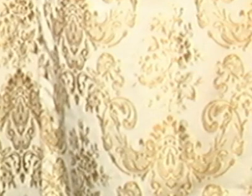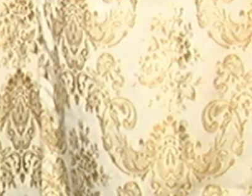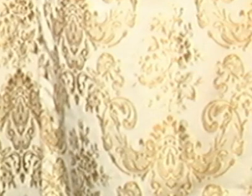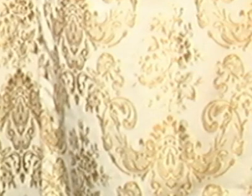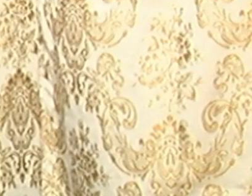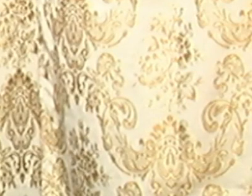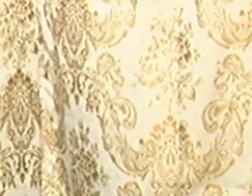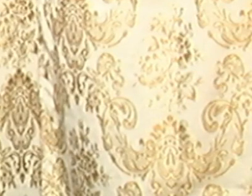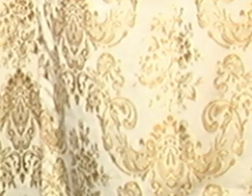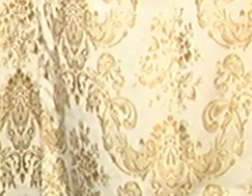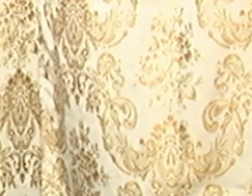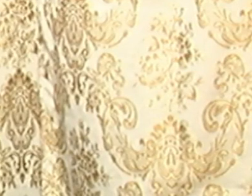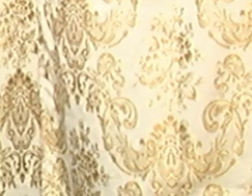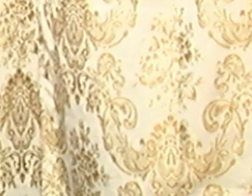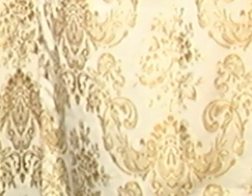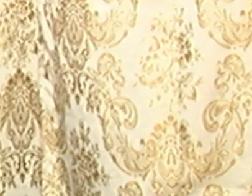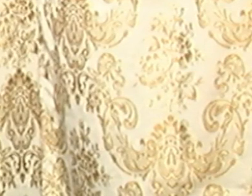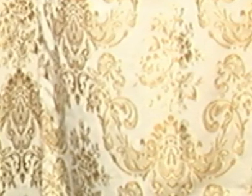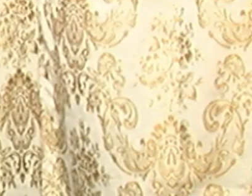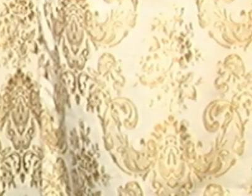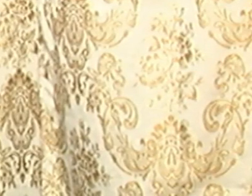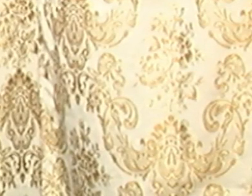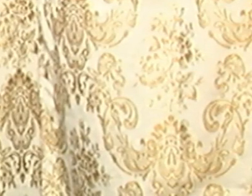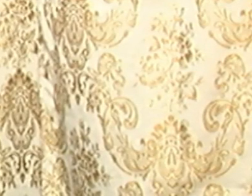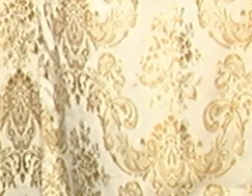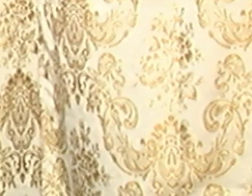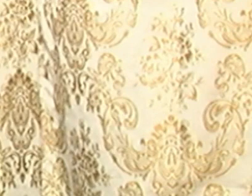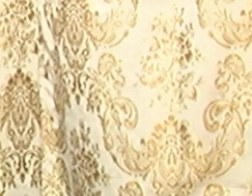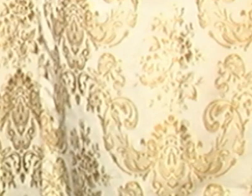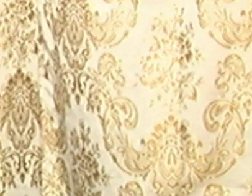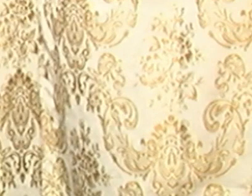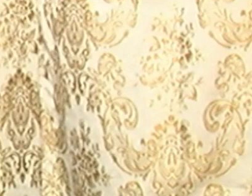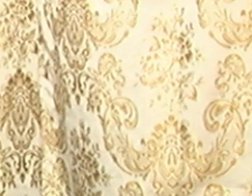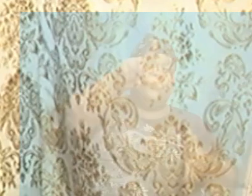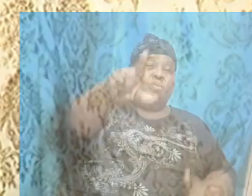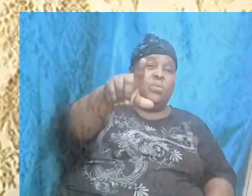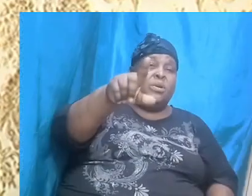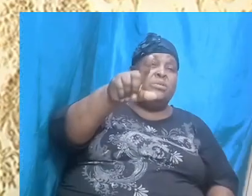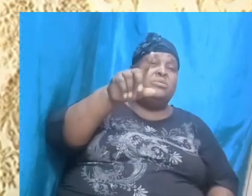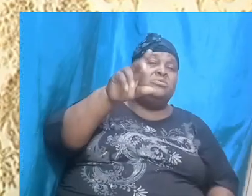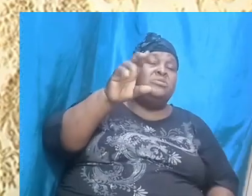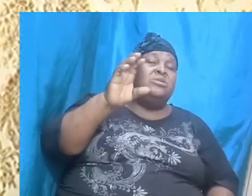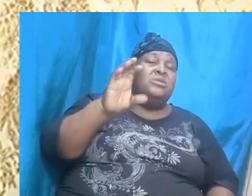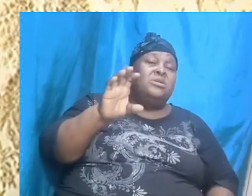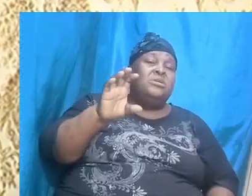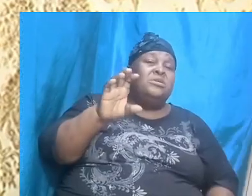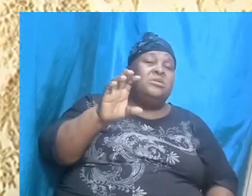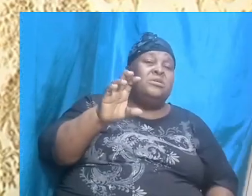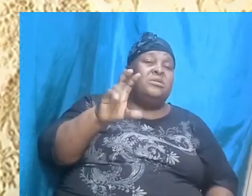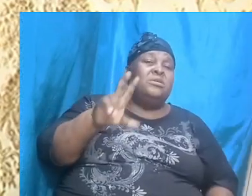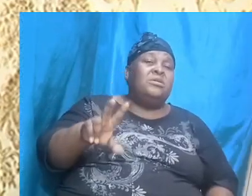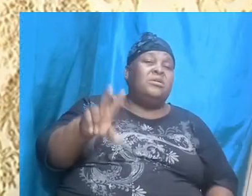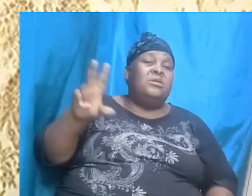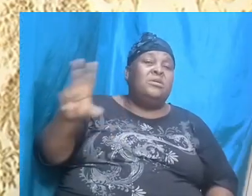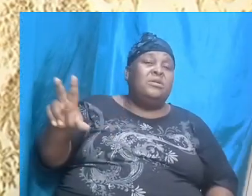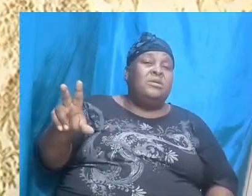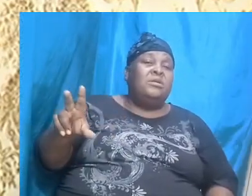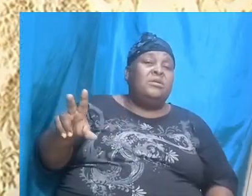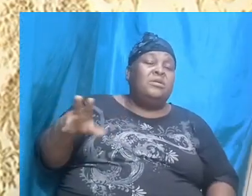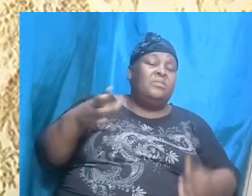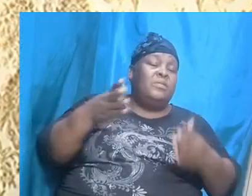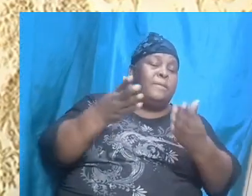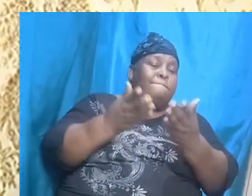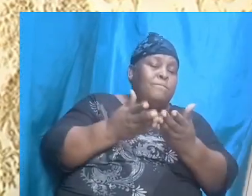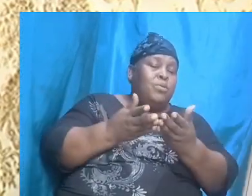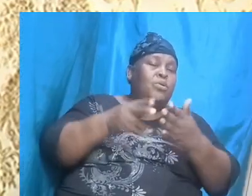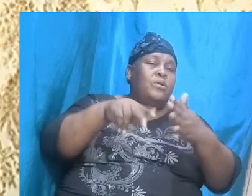wrote Psalms 133. Now, let us start wide. We must understand that the book of Psalms is written